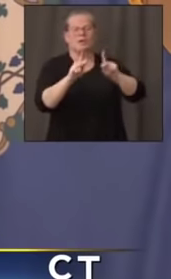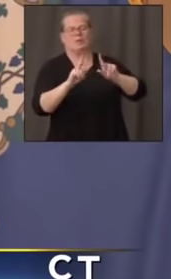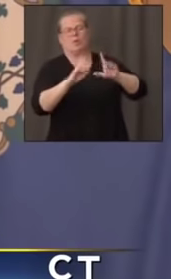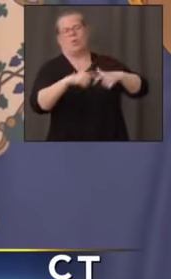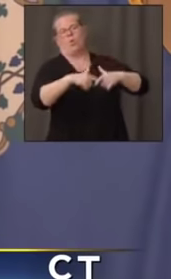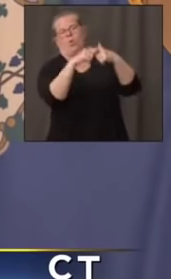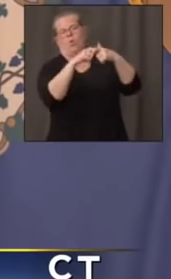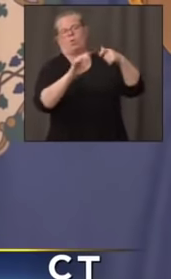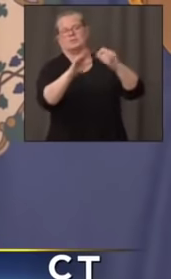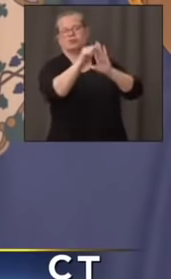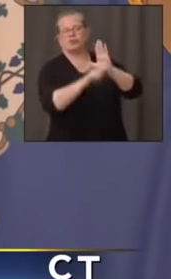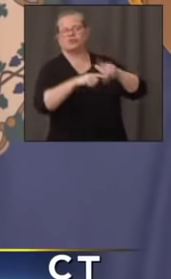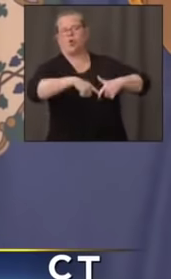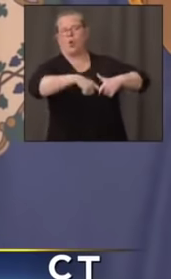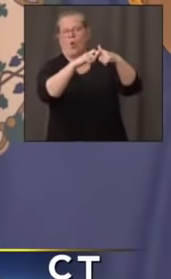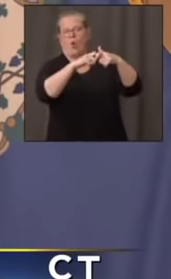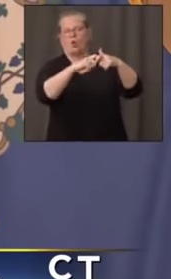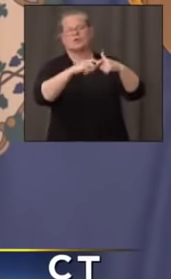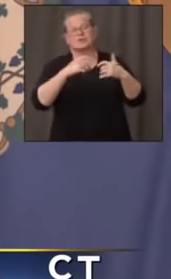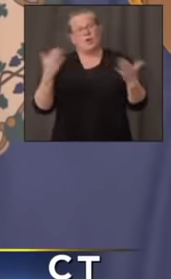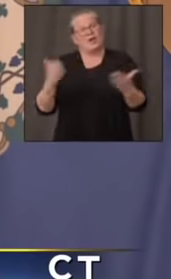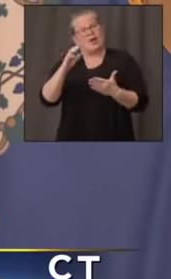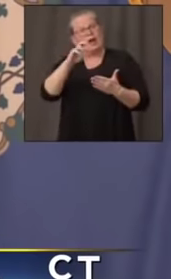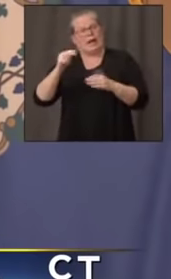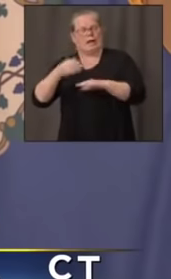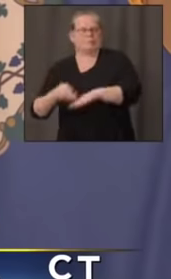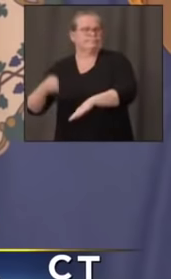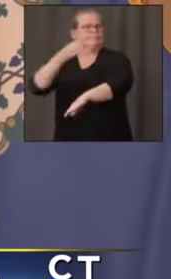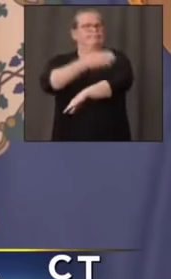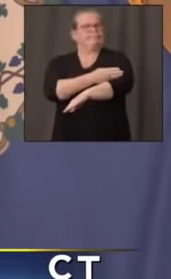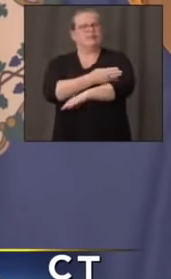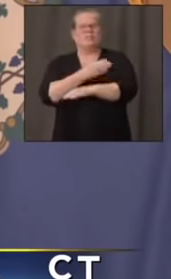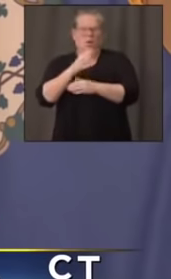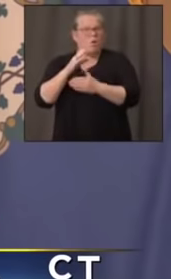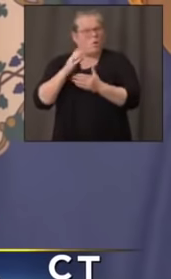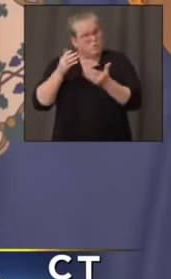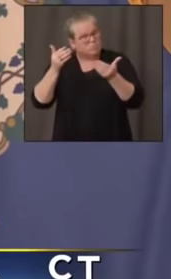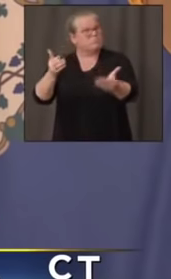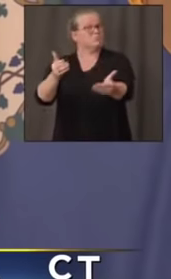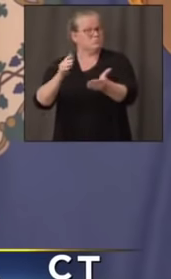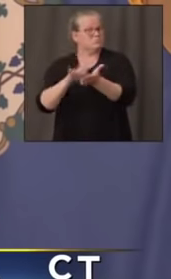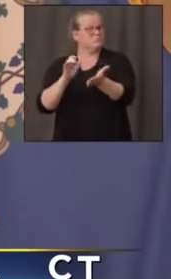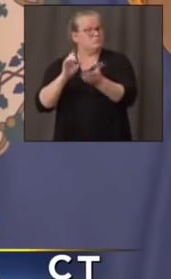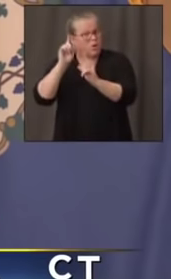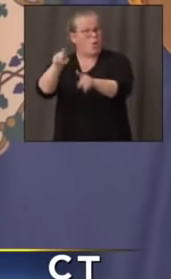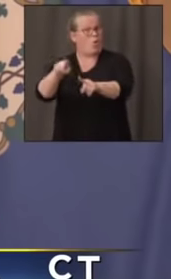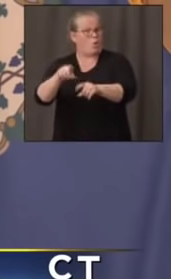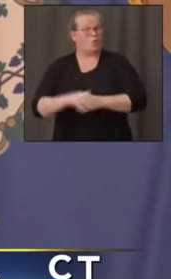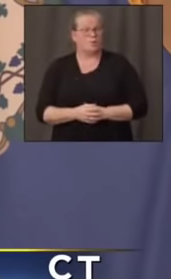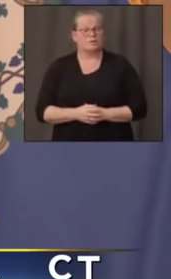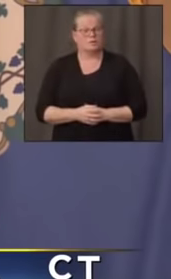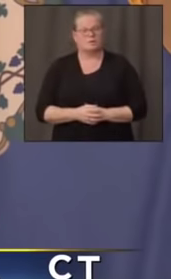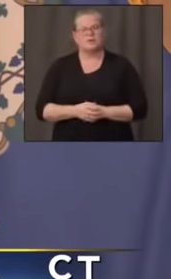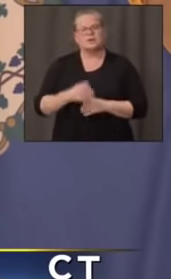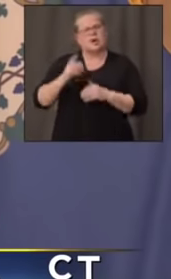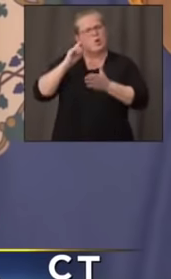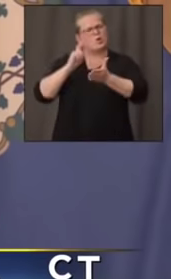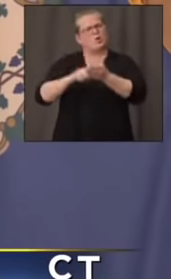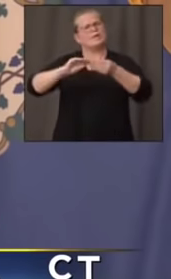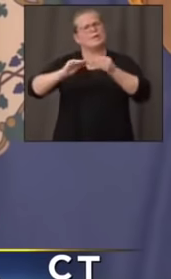because these metrics are positive for the state of Connecticut, because our hospitalizations give us plenty of